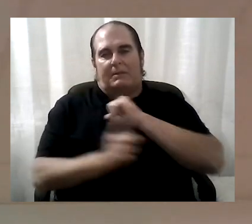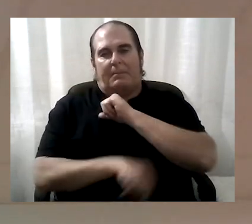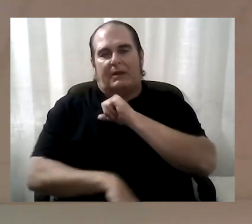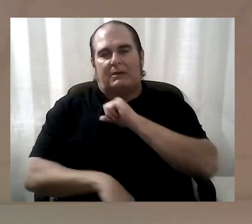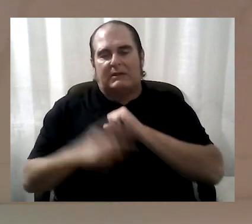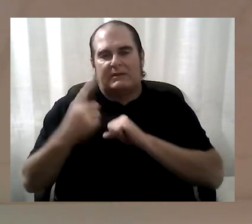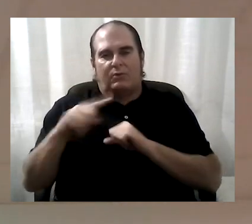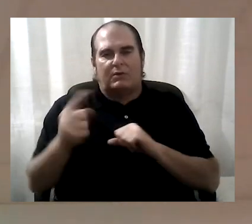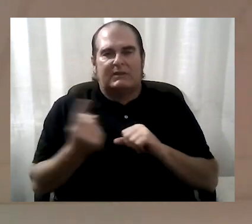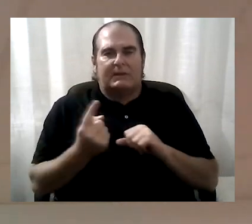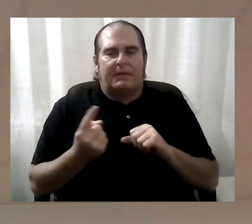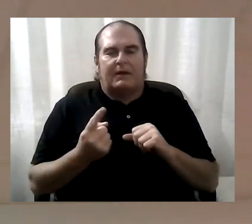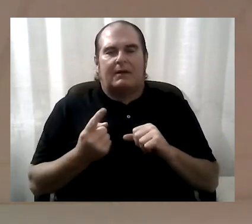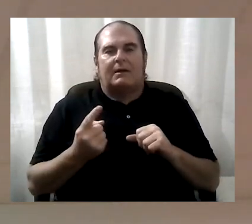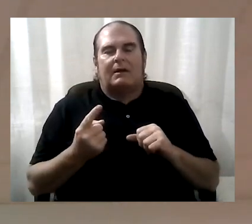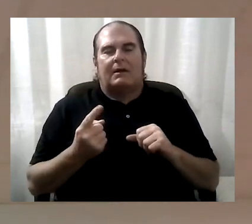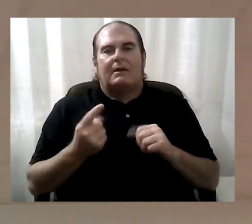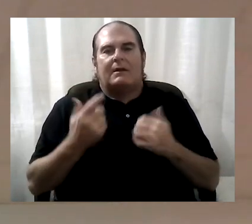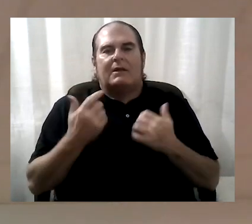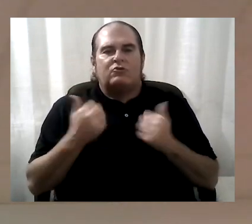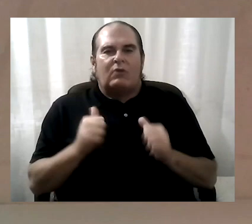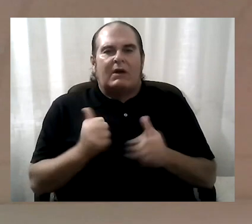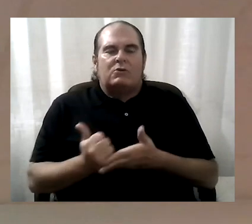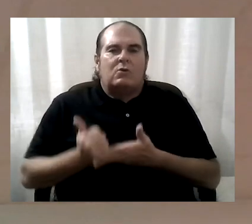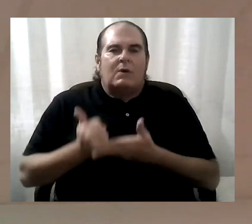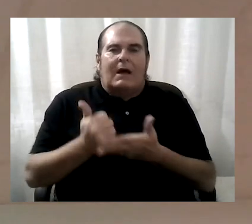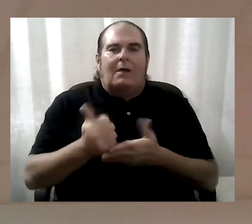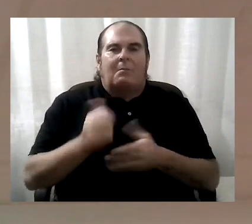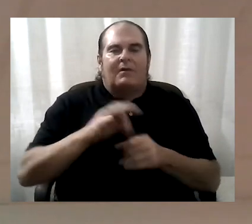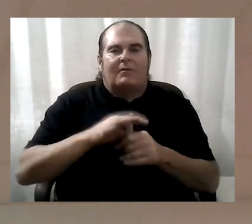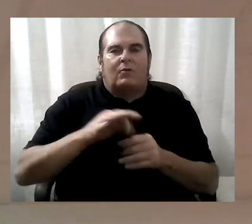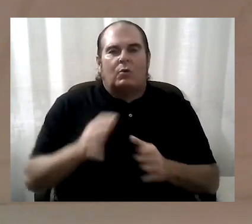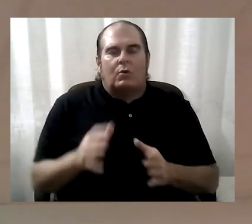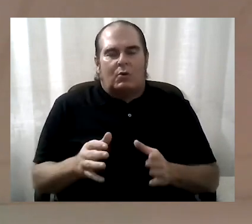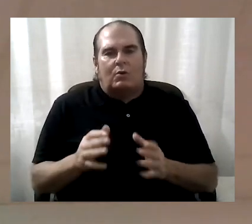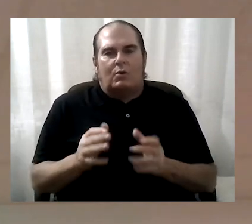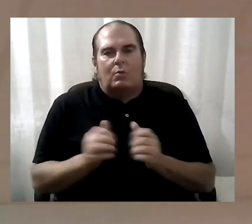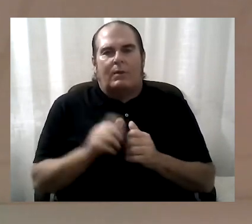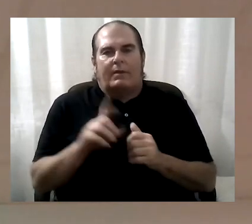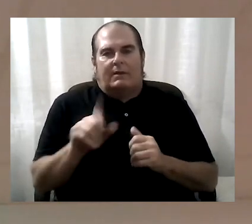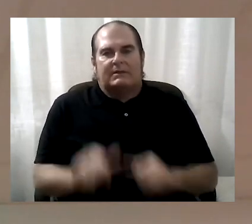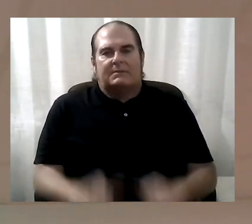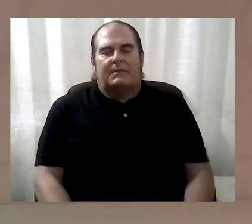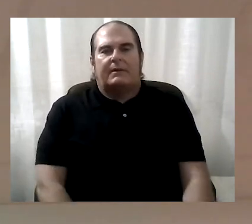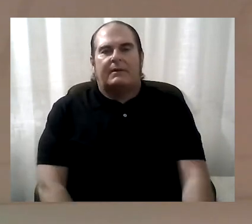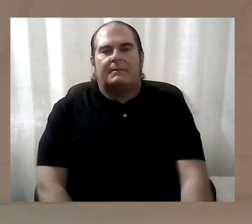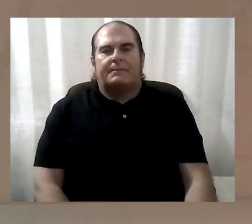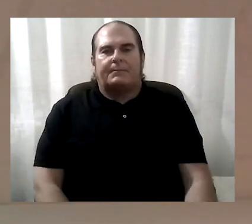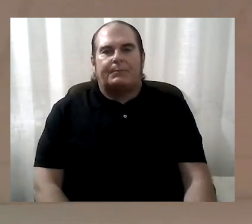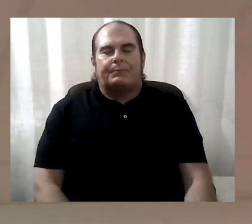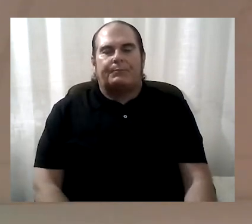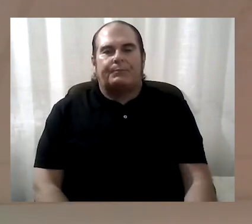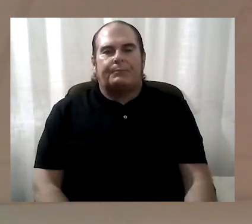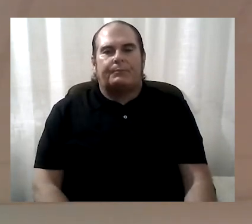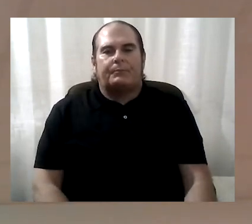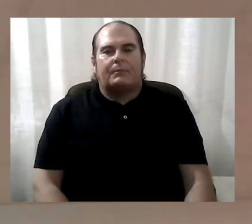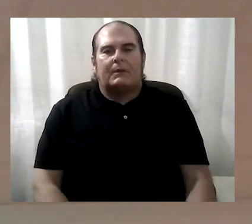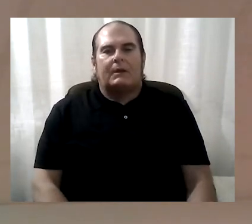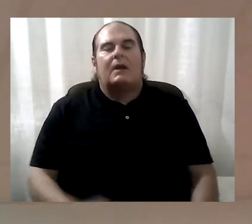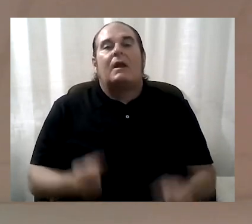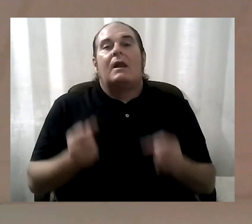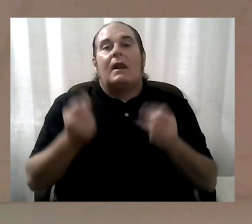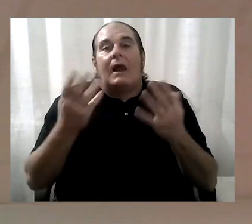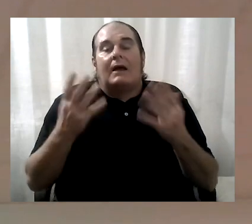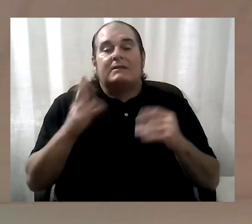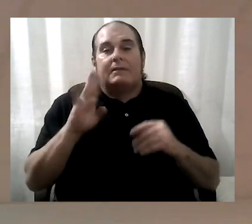to assist a voter with a disability. So lots of bills have been filed. There's lots